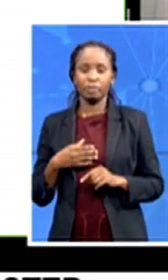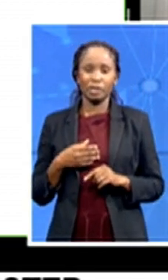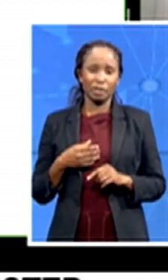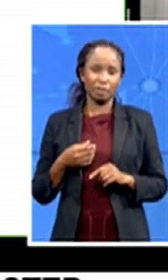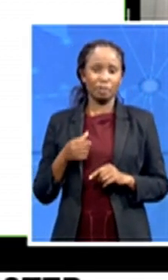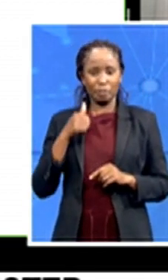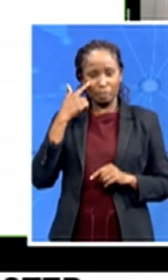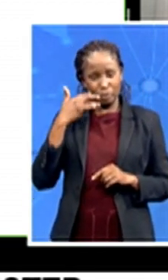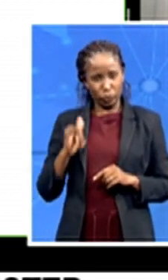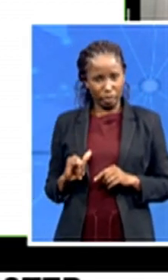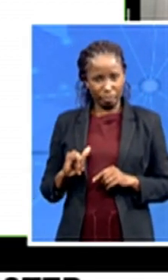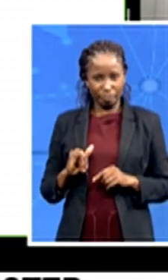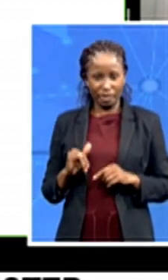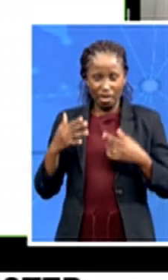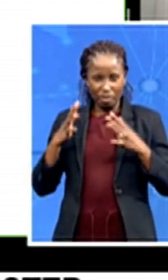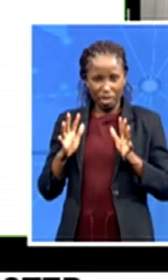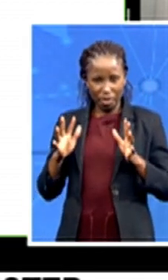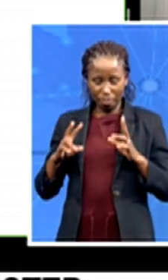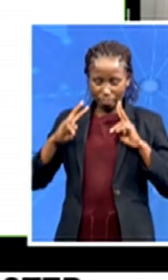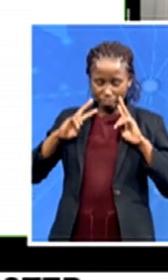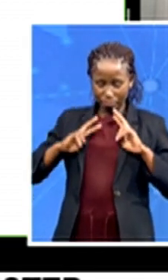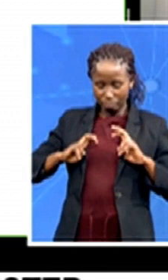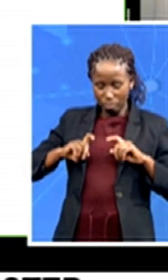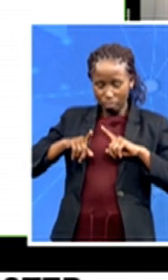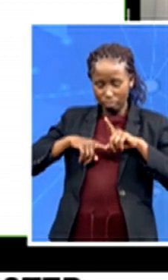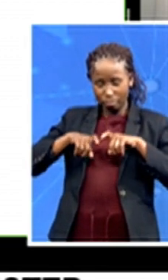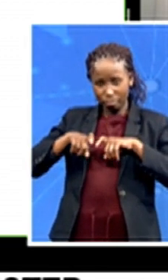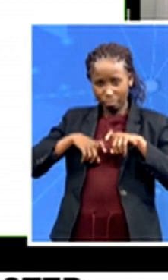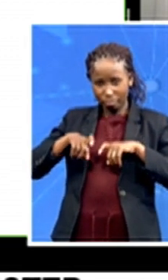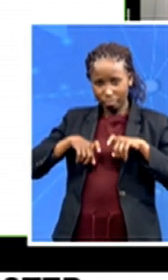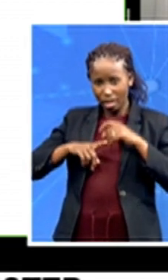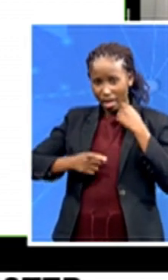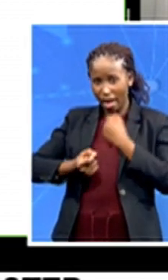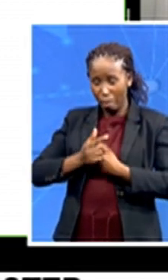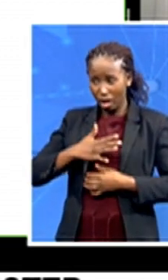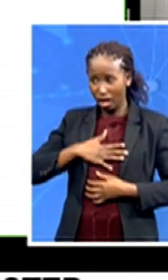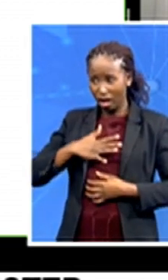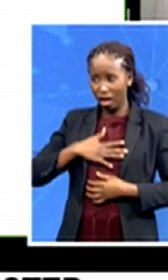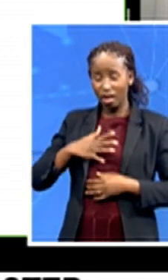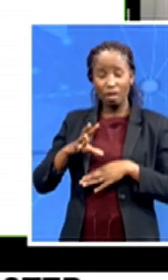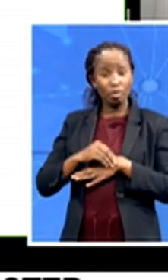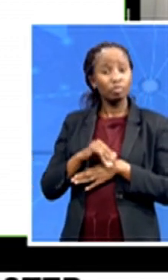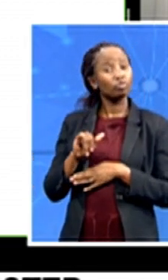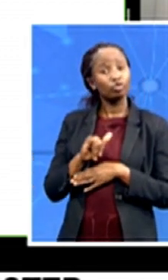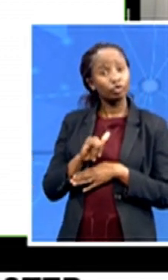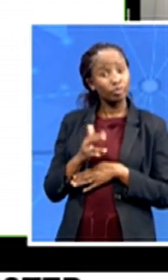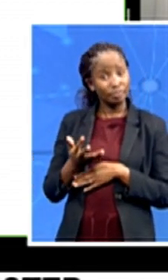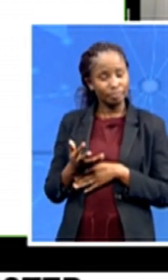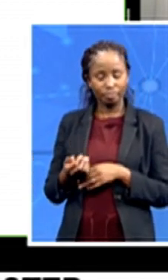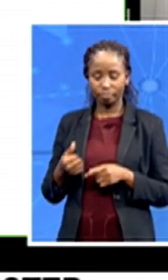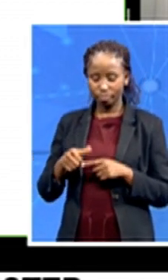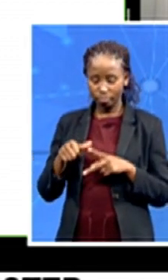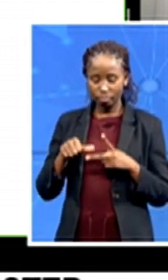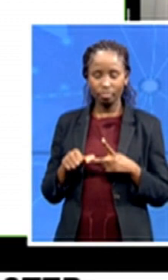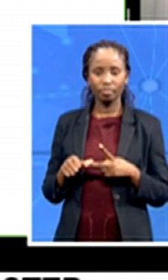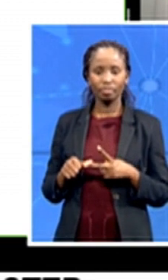that there is a cause for this event. The next one is the vaccine quality. So that is also considered in each and